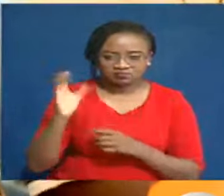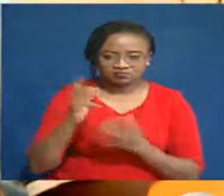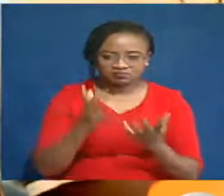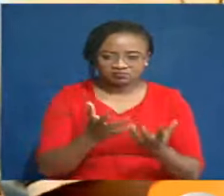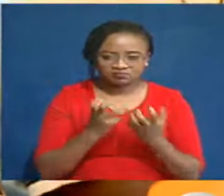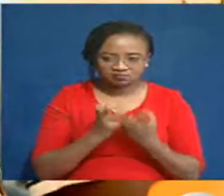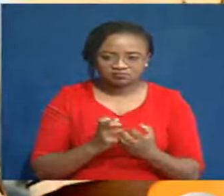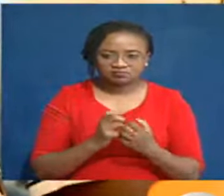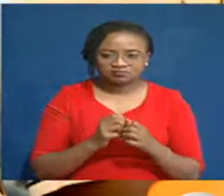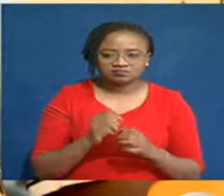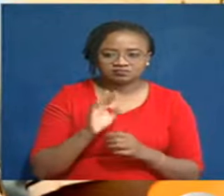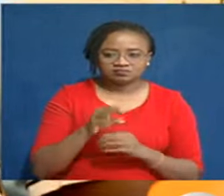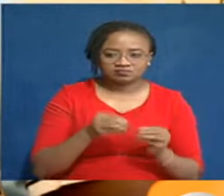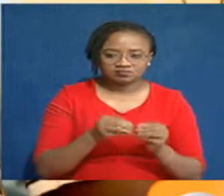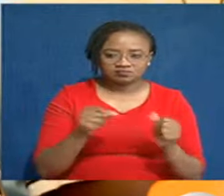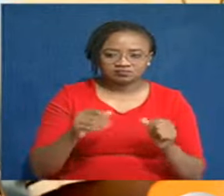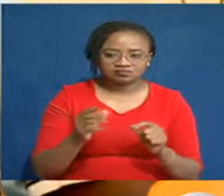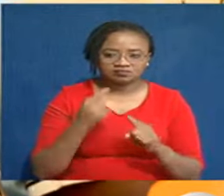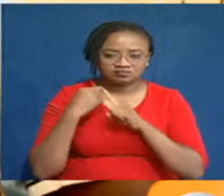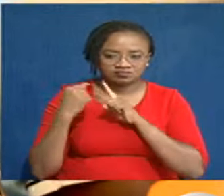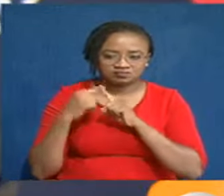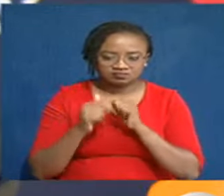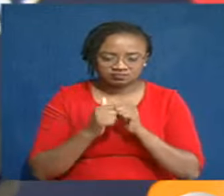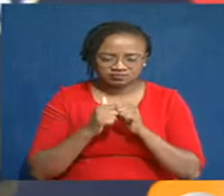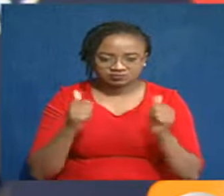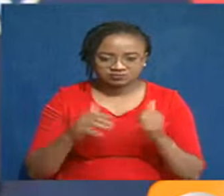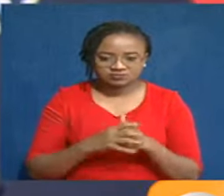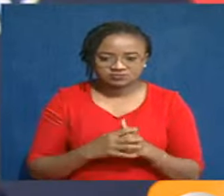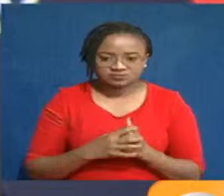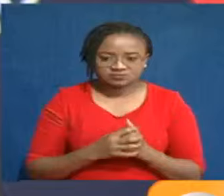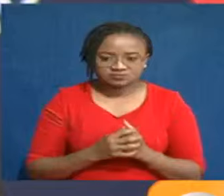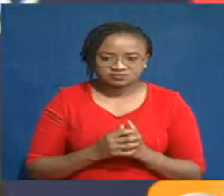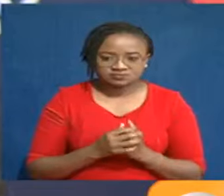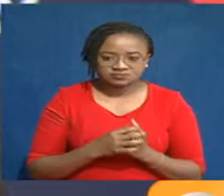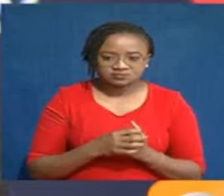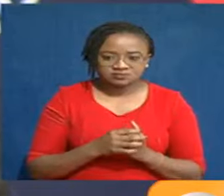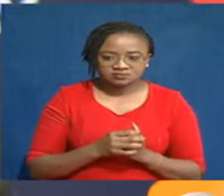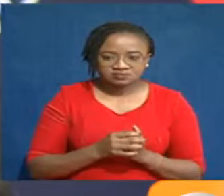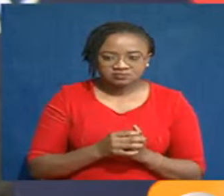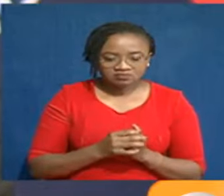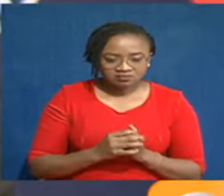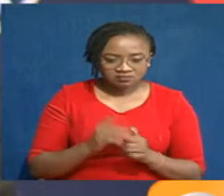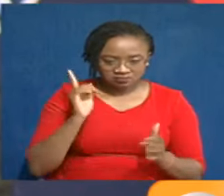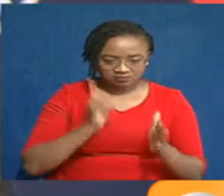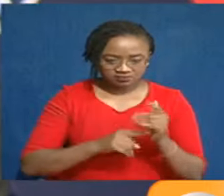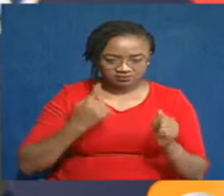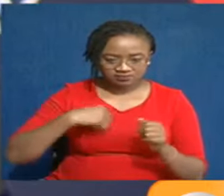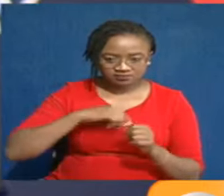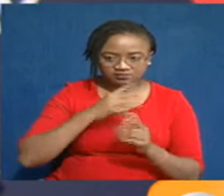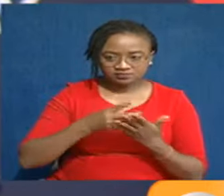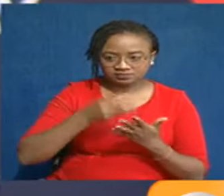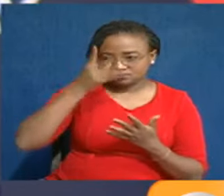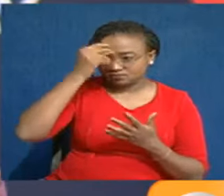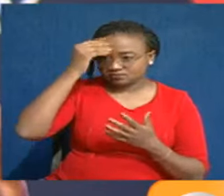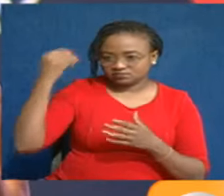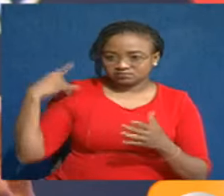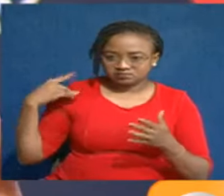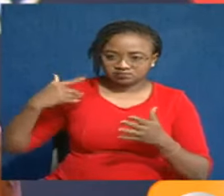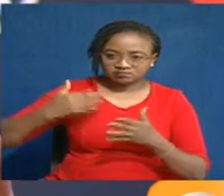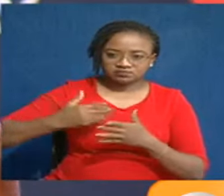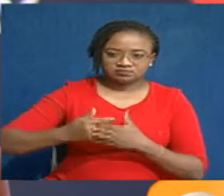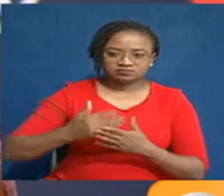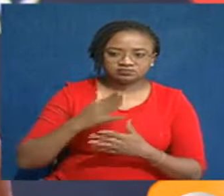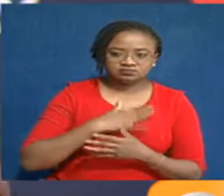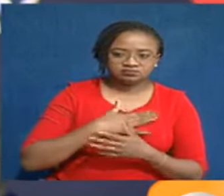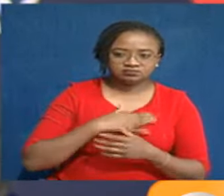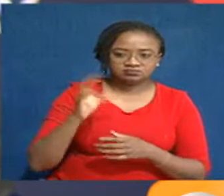solution and superior experiences. I think the things that we've learned over time is that our affluent